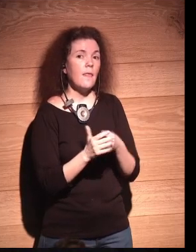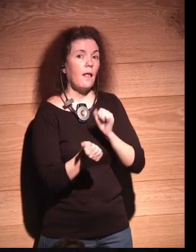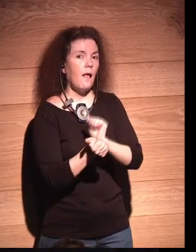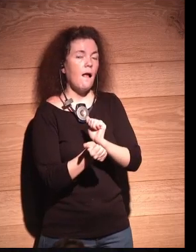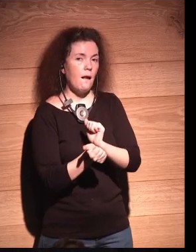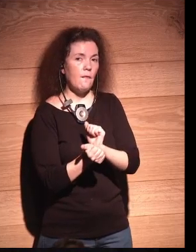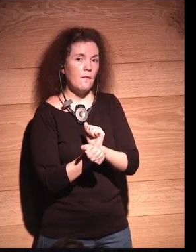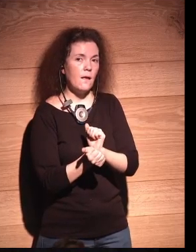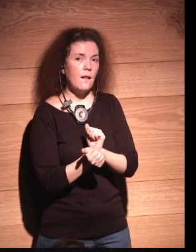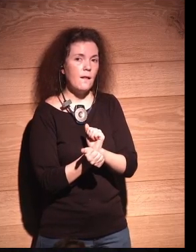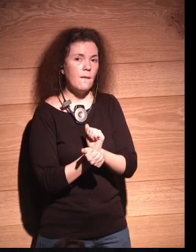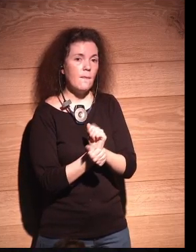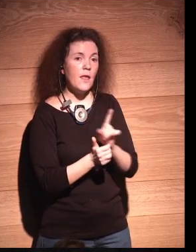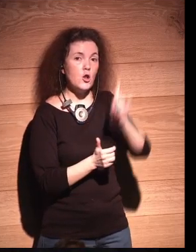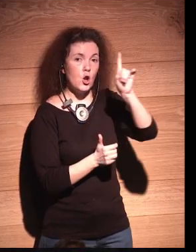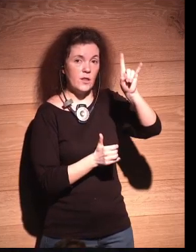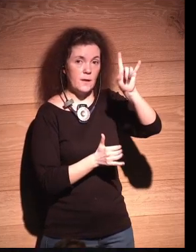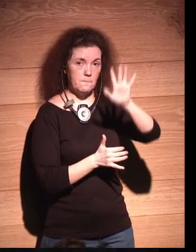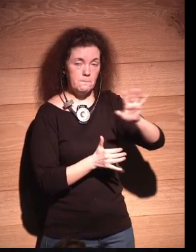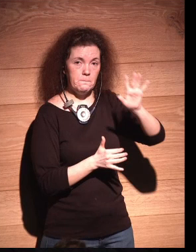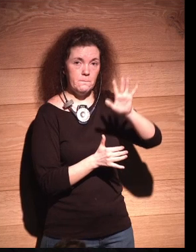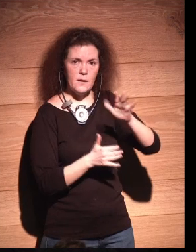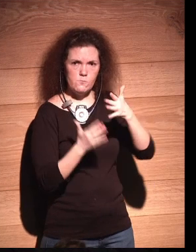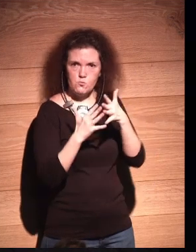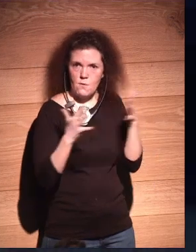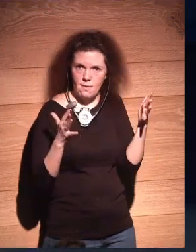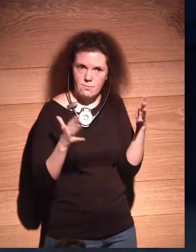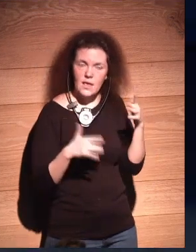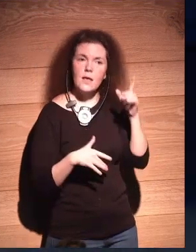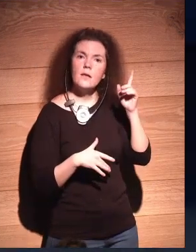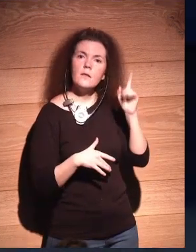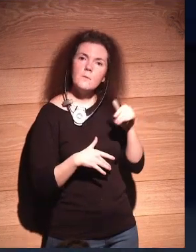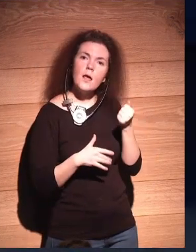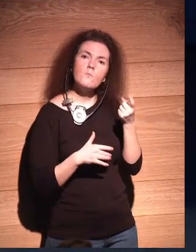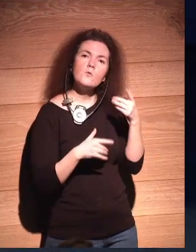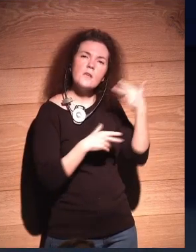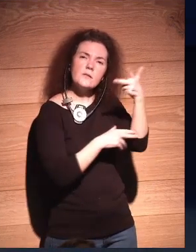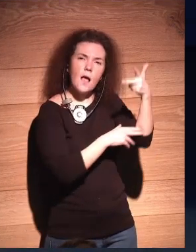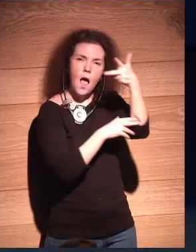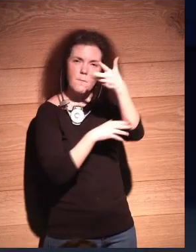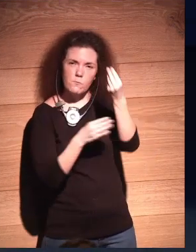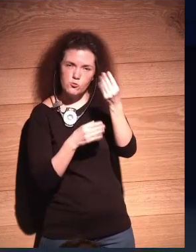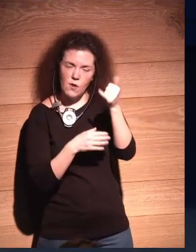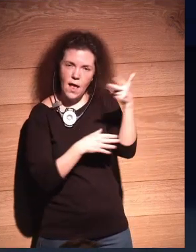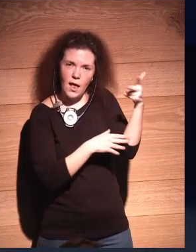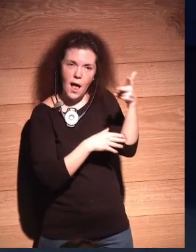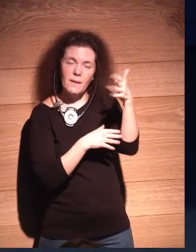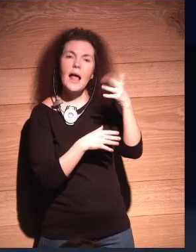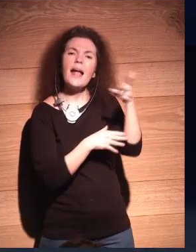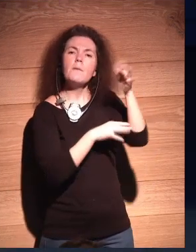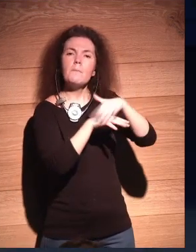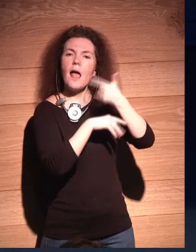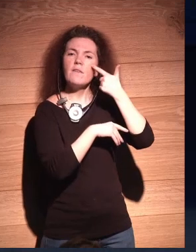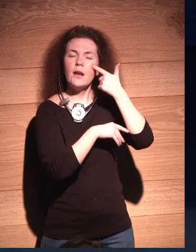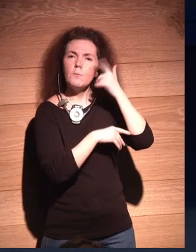the cameras are very much a part, as you can imagine, of prisons, not just for surveillance, because there are many reality shows in